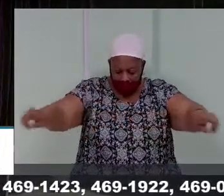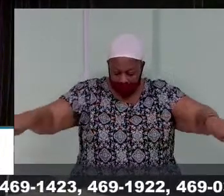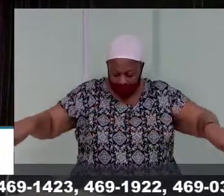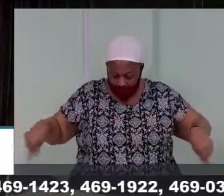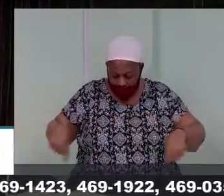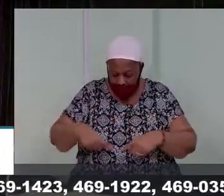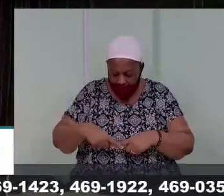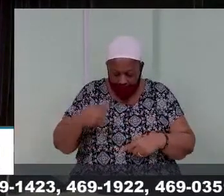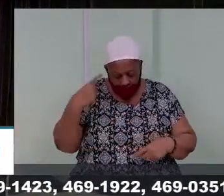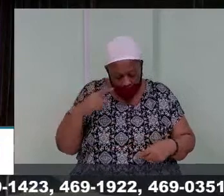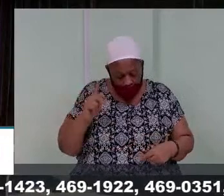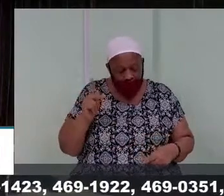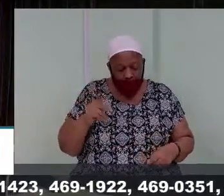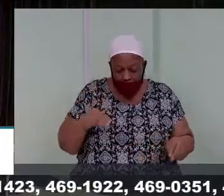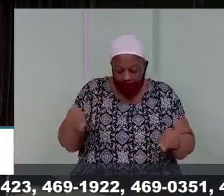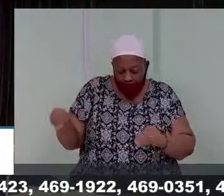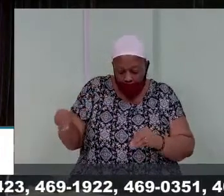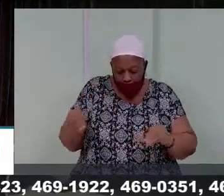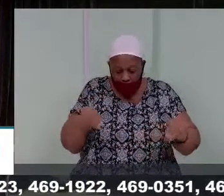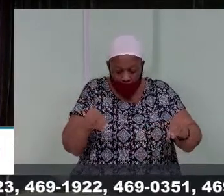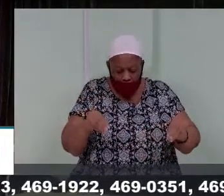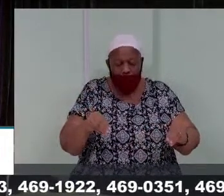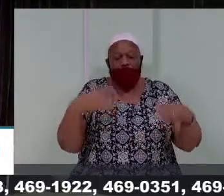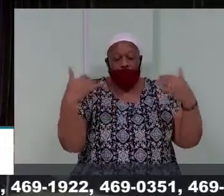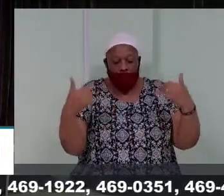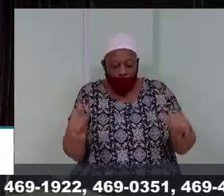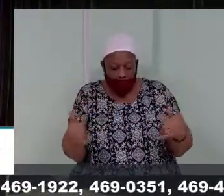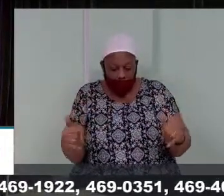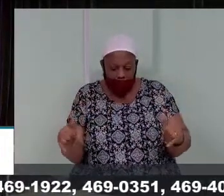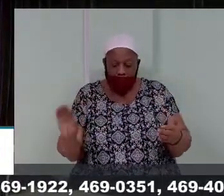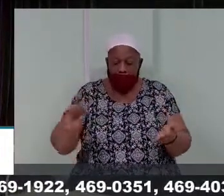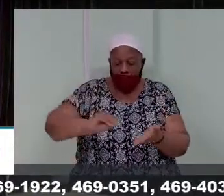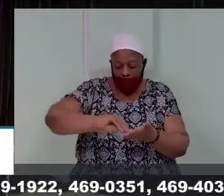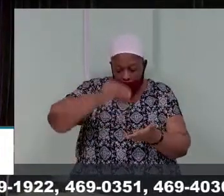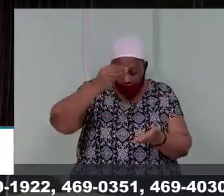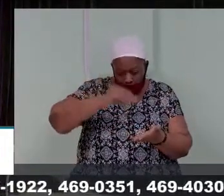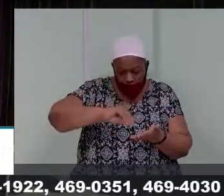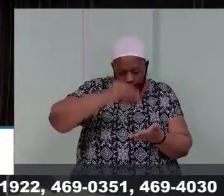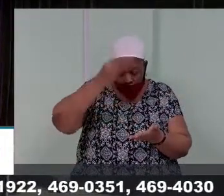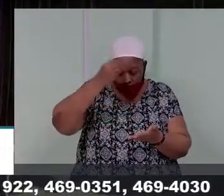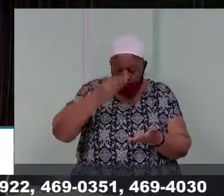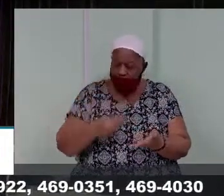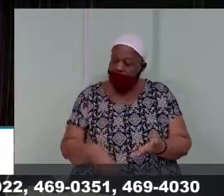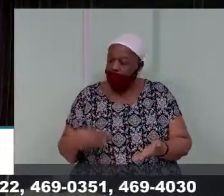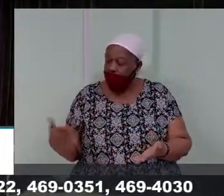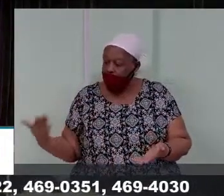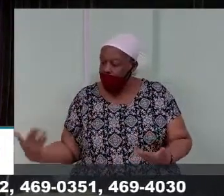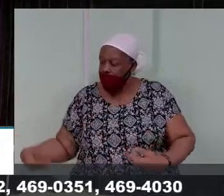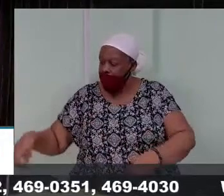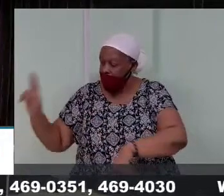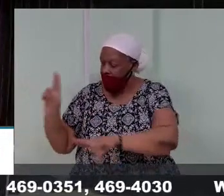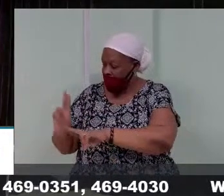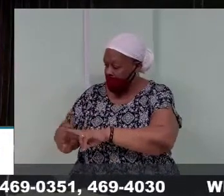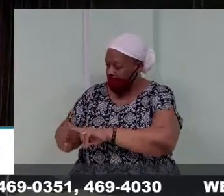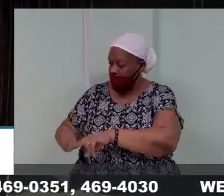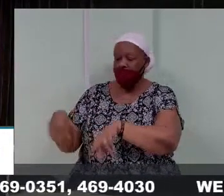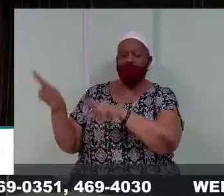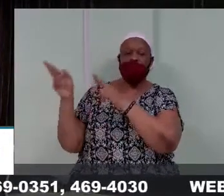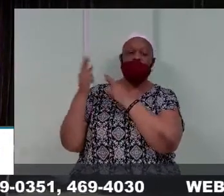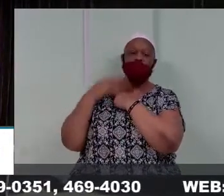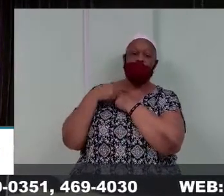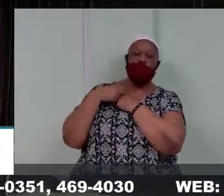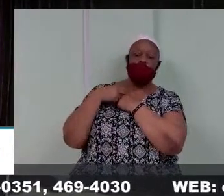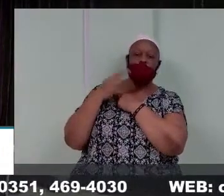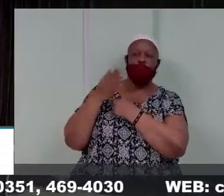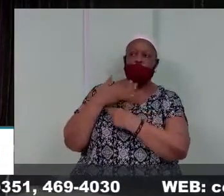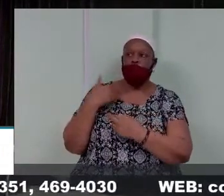for routine care, play, and learning, furnishings for relaxation and comfort, and an